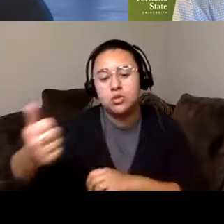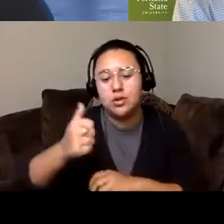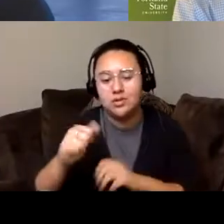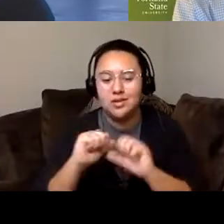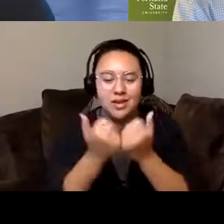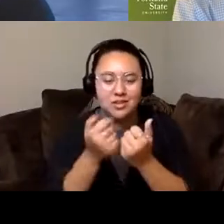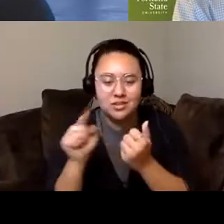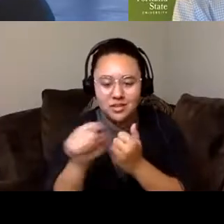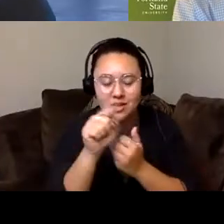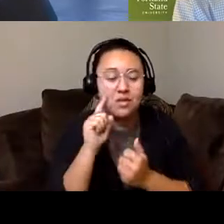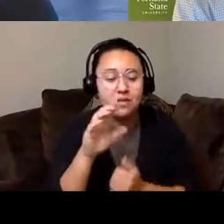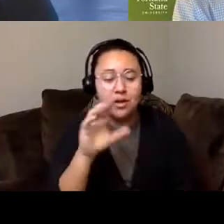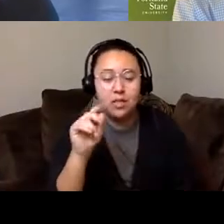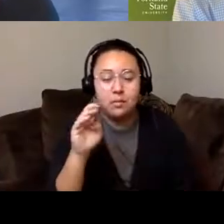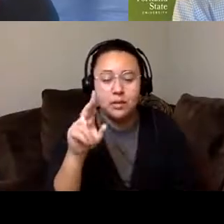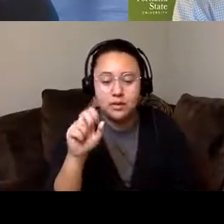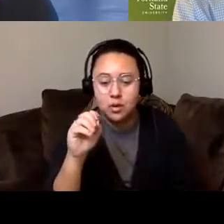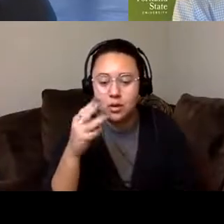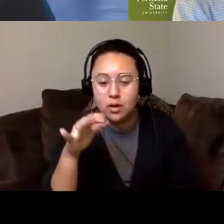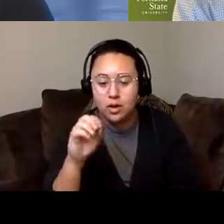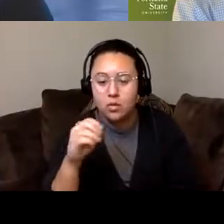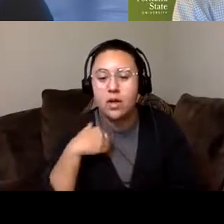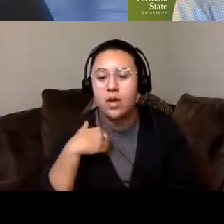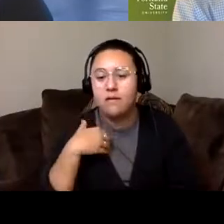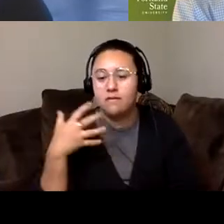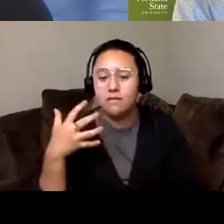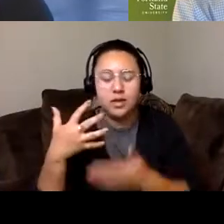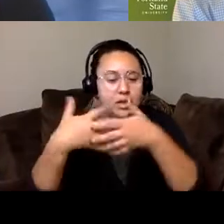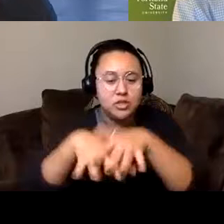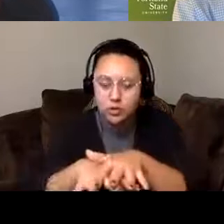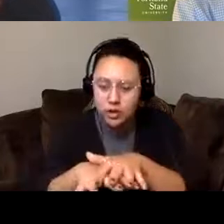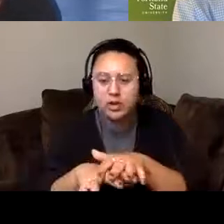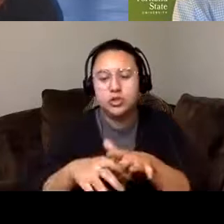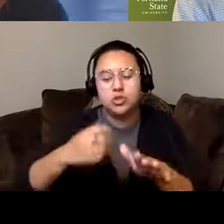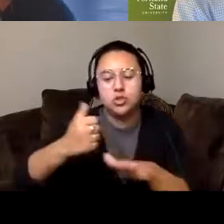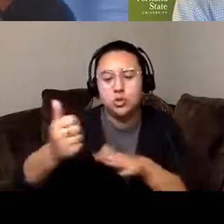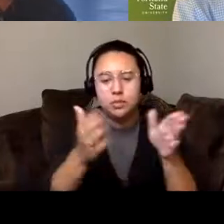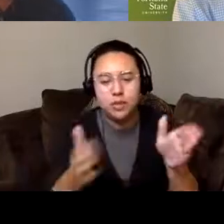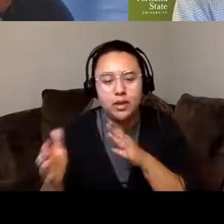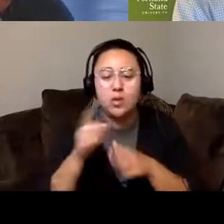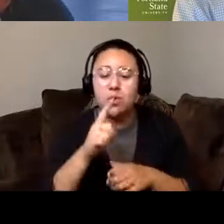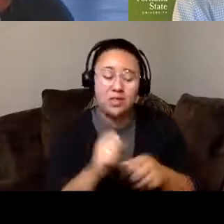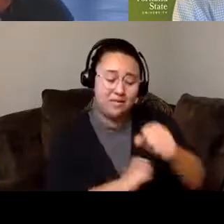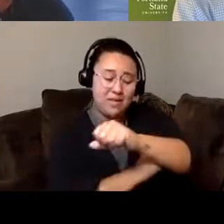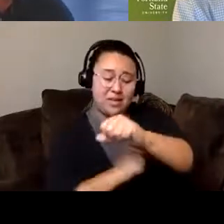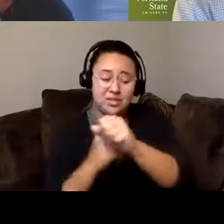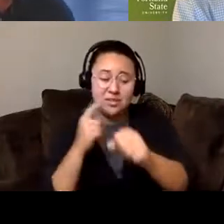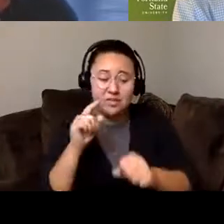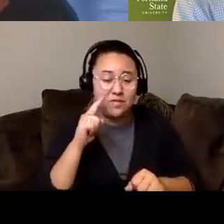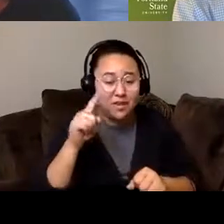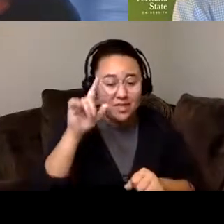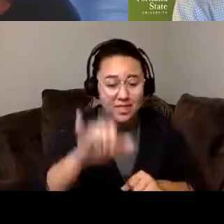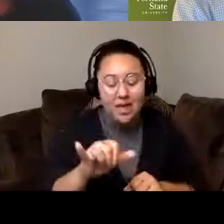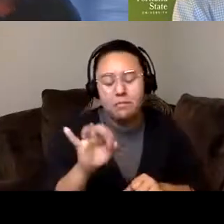And so for Columbus, Ohio, we've done integrated trip planning, where in the foundation of it, before I get too deep into